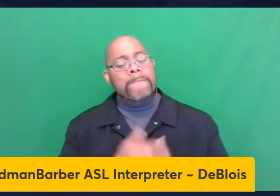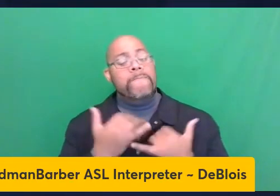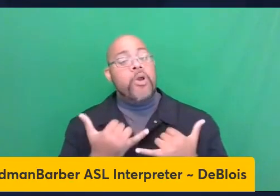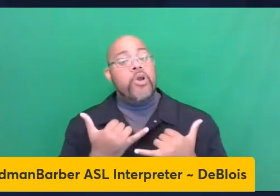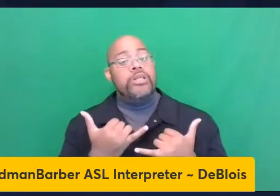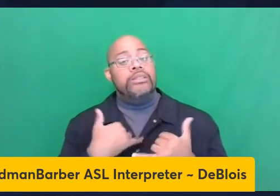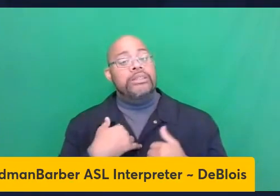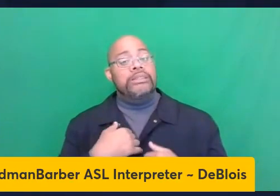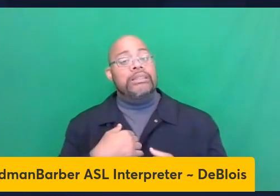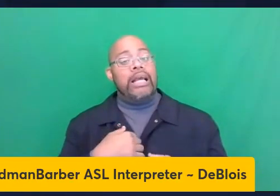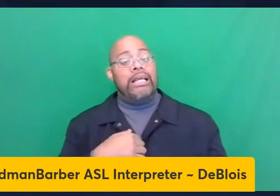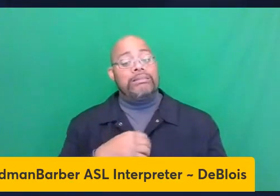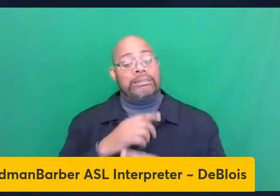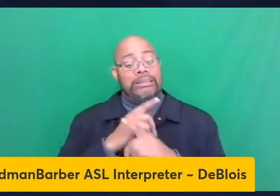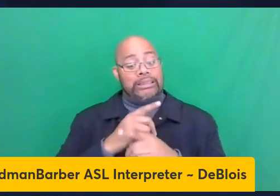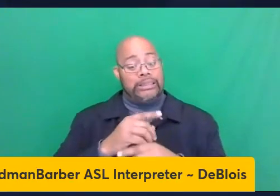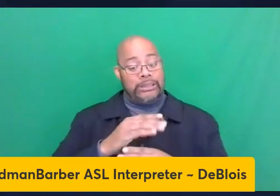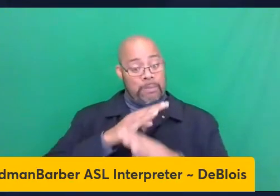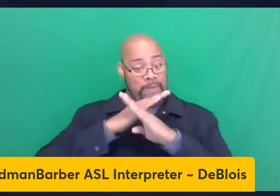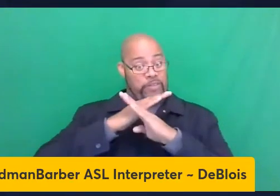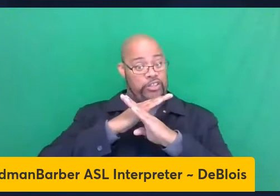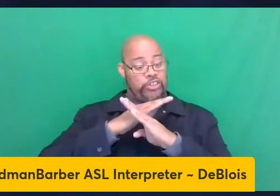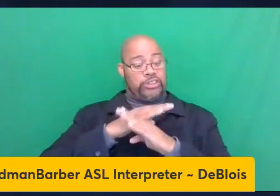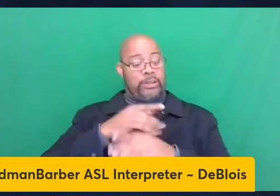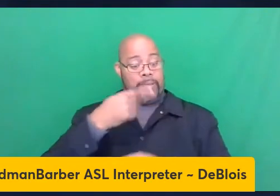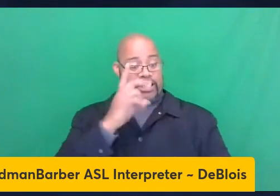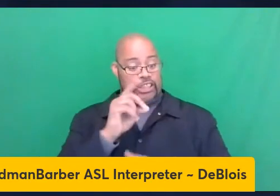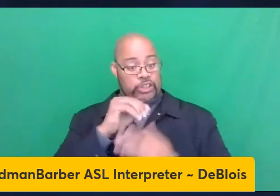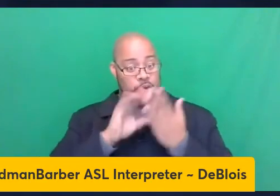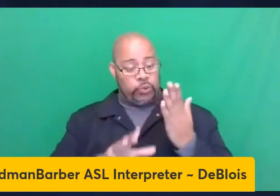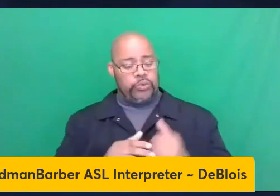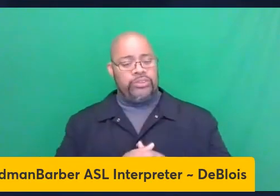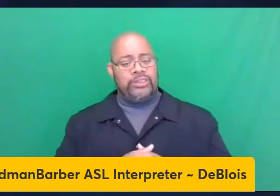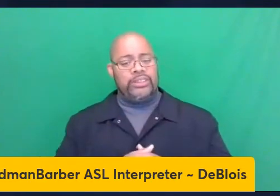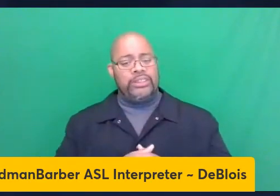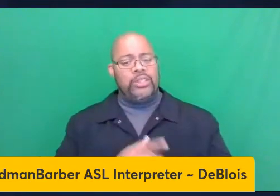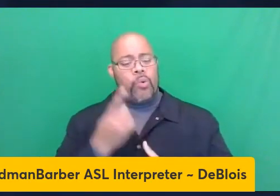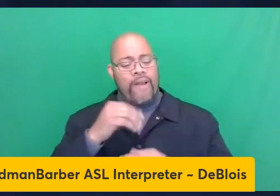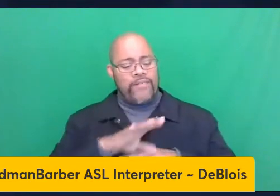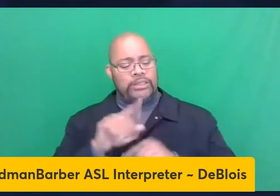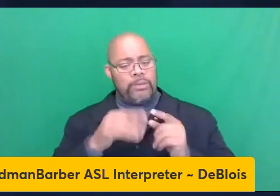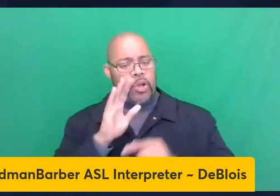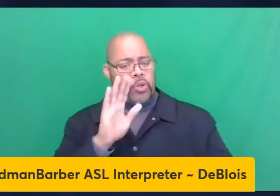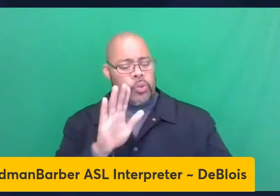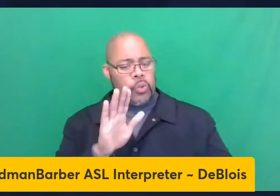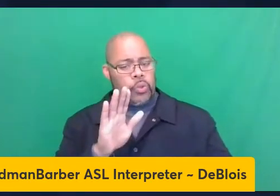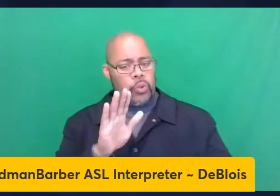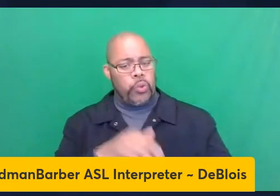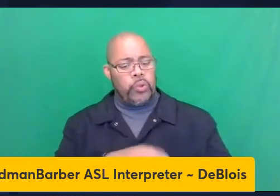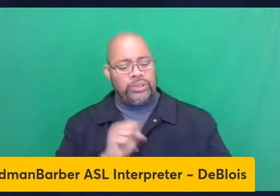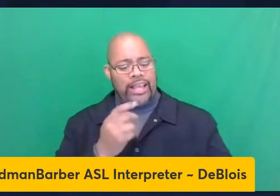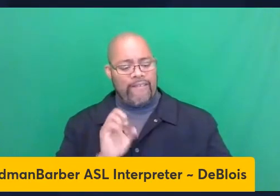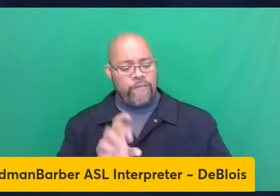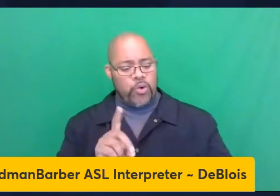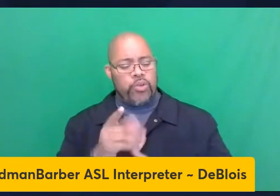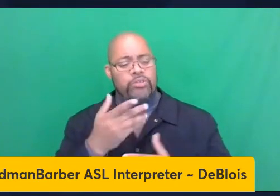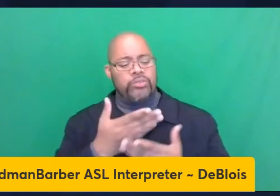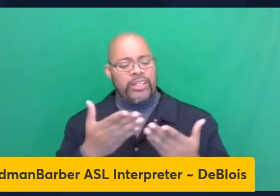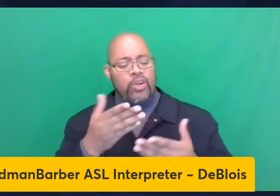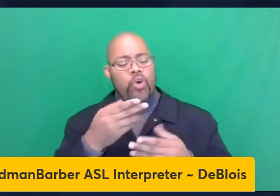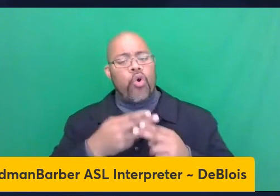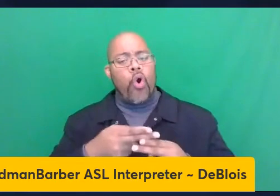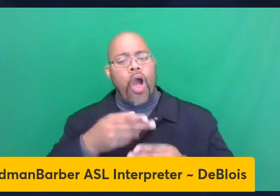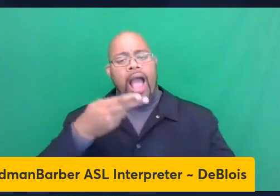an immunology PhD student, and one of the couple of tools that we've been advised about here at Stanford is a tool called